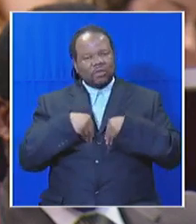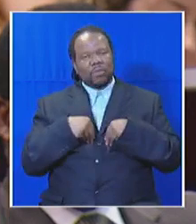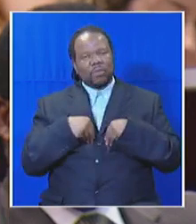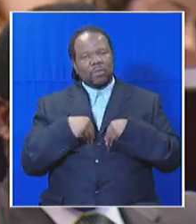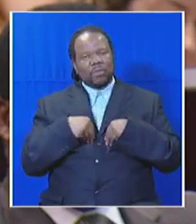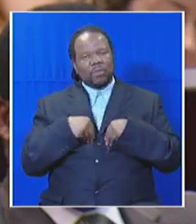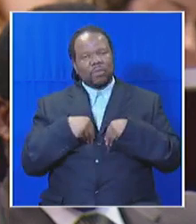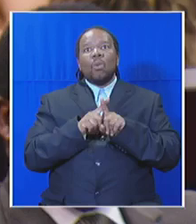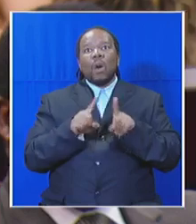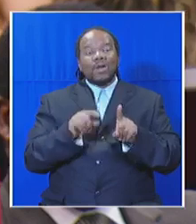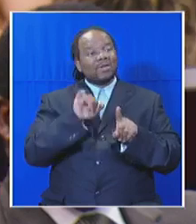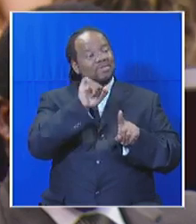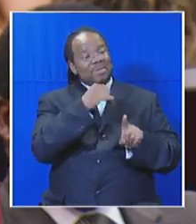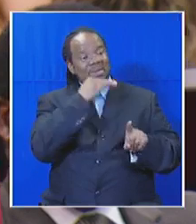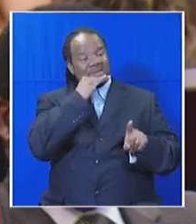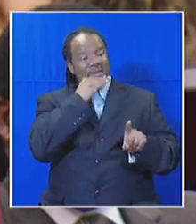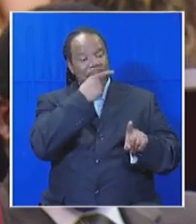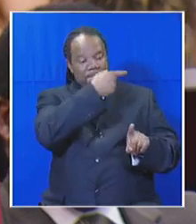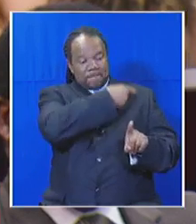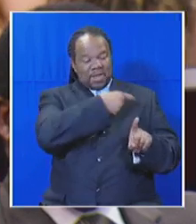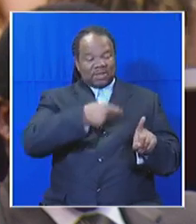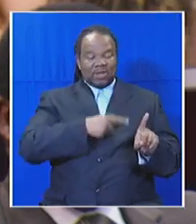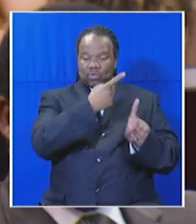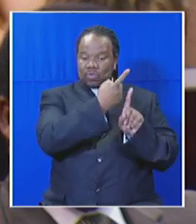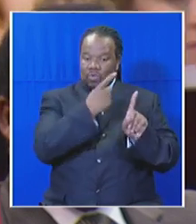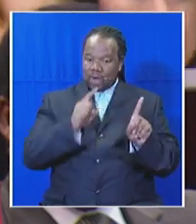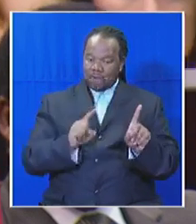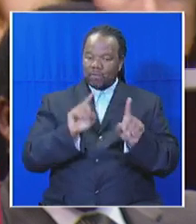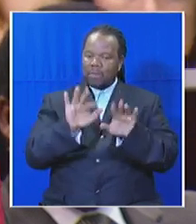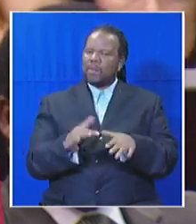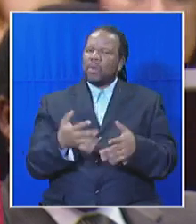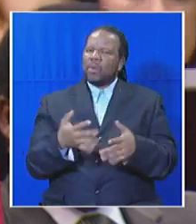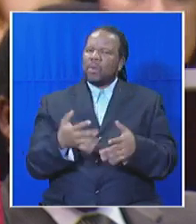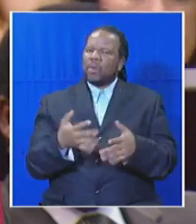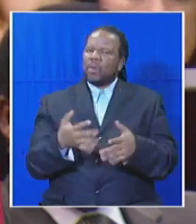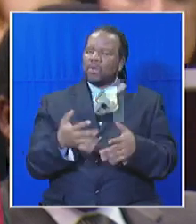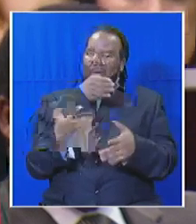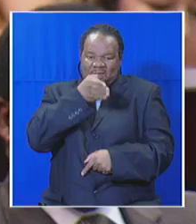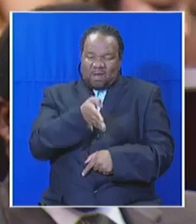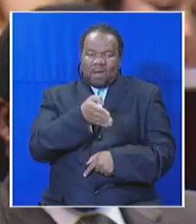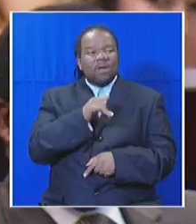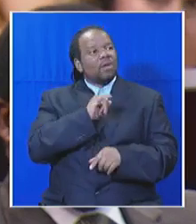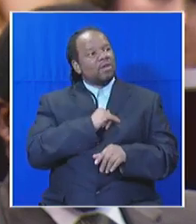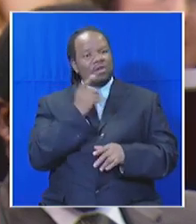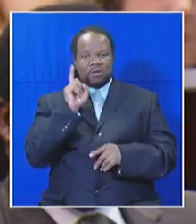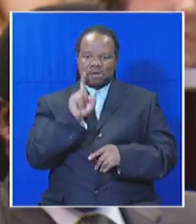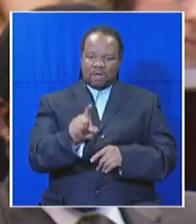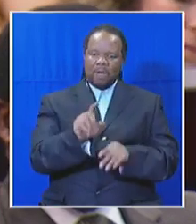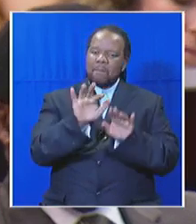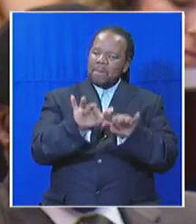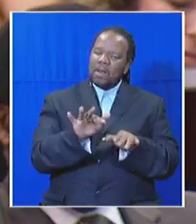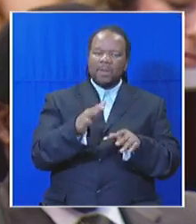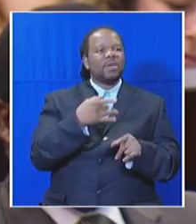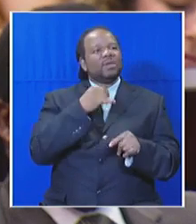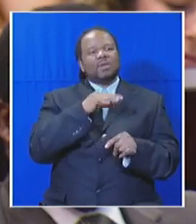the president Parliament. What is the purpose of the president to come to Honorable Parliament? member. If he comes, answers You questions the are way he wishes, screaming. and